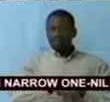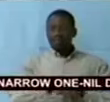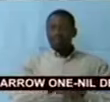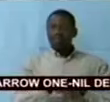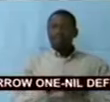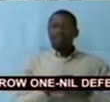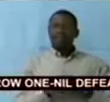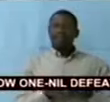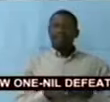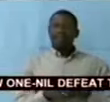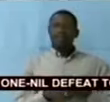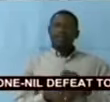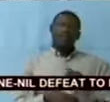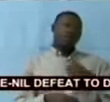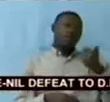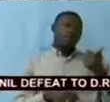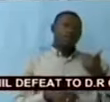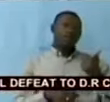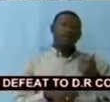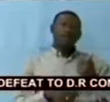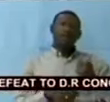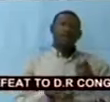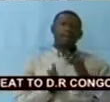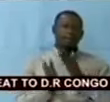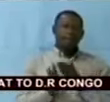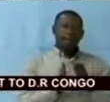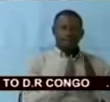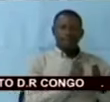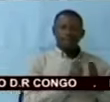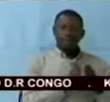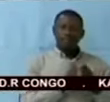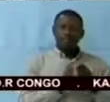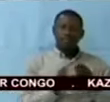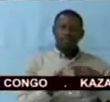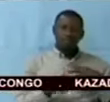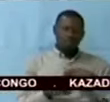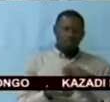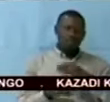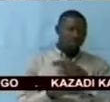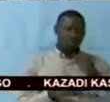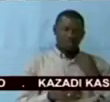another plan execution like that was